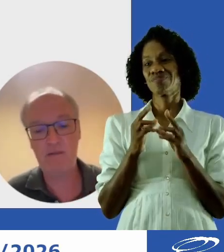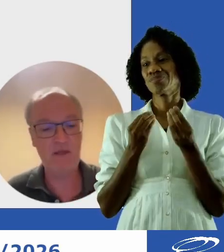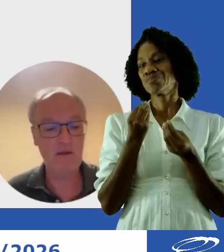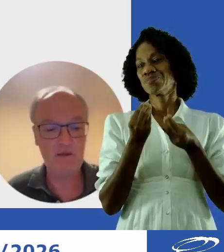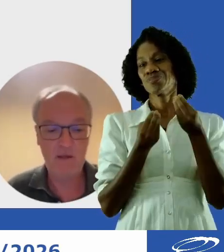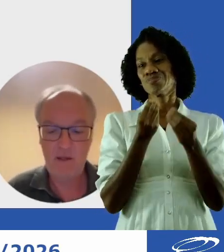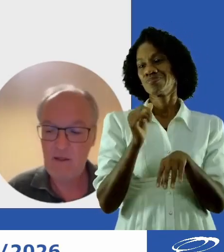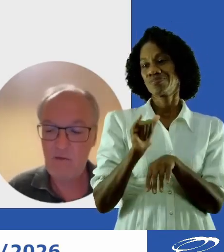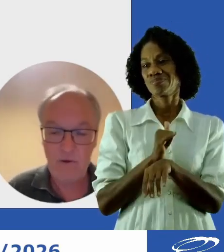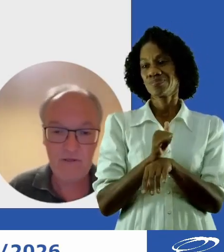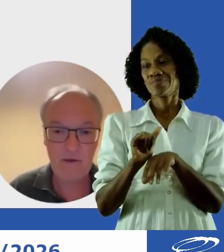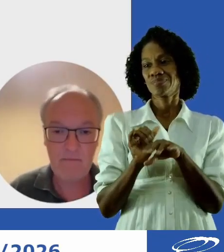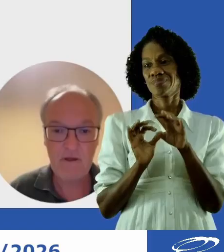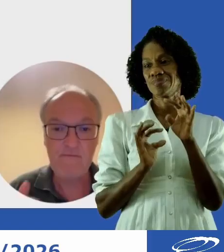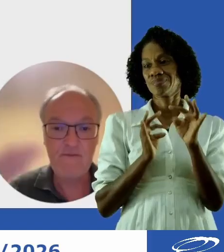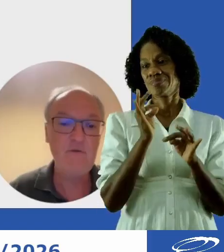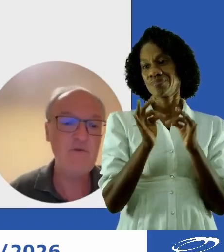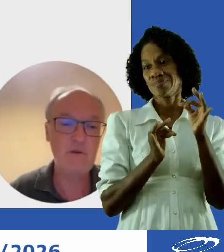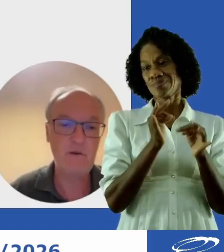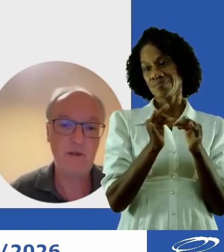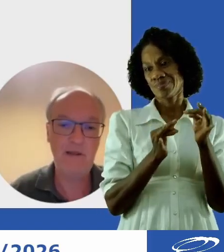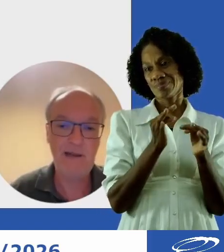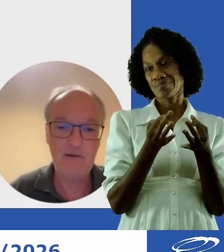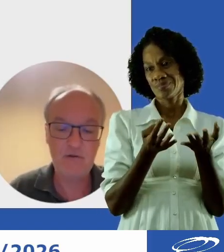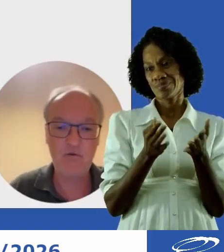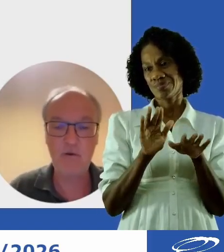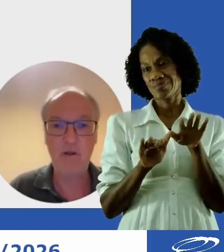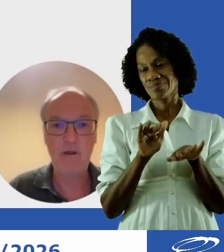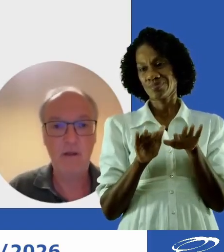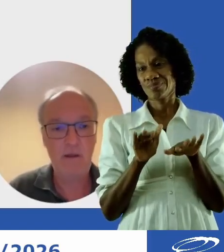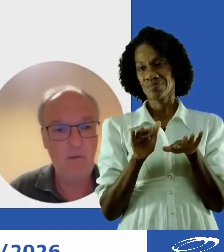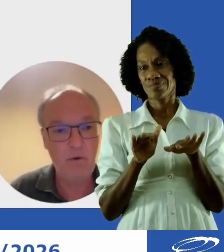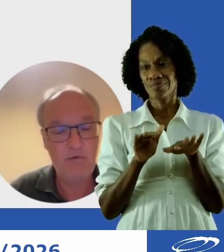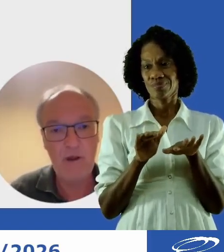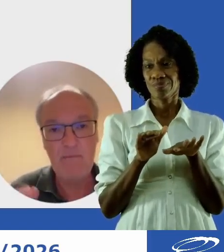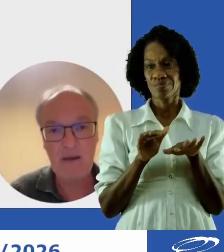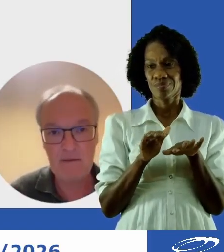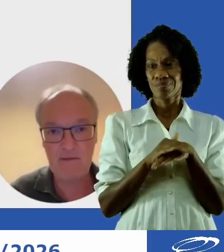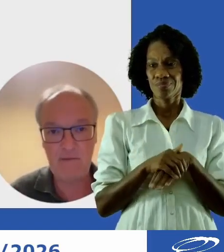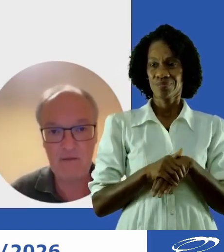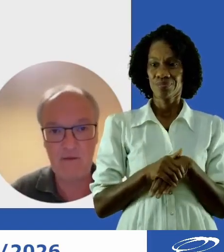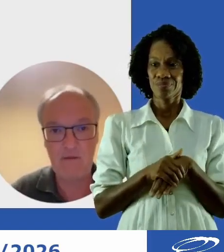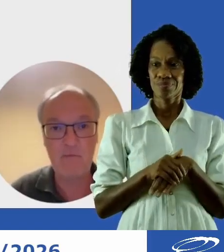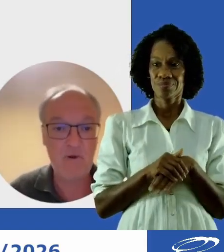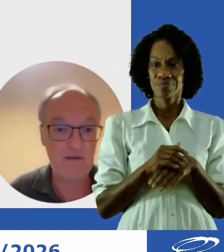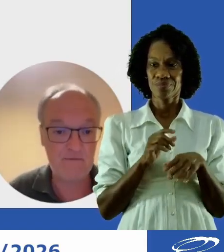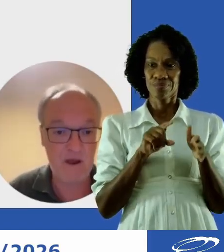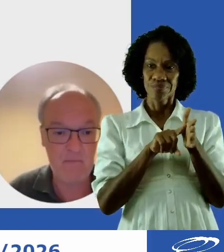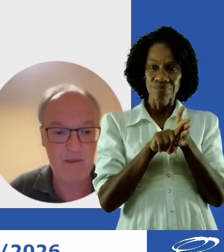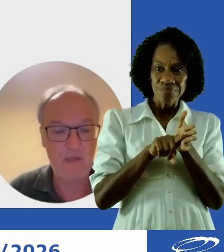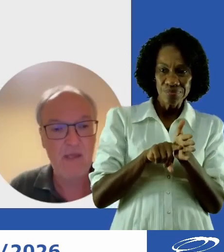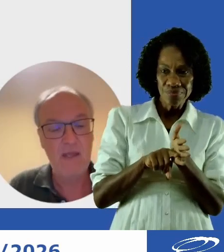because there was some confusion in the literature what really means this suppressive